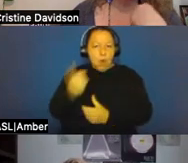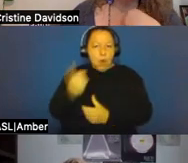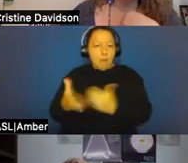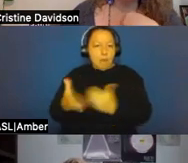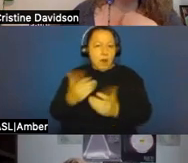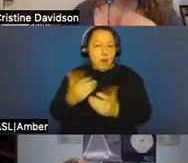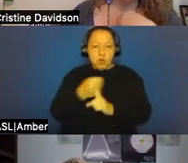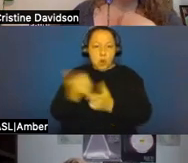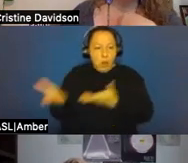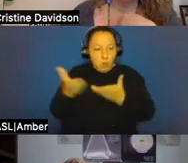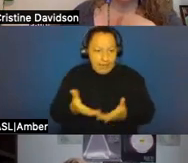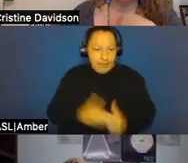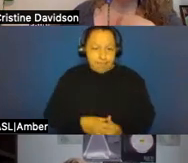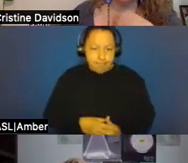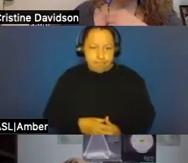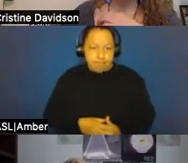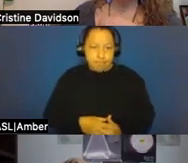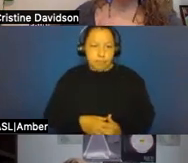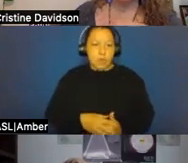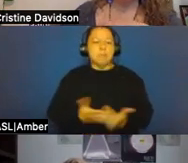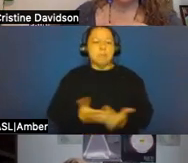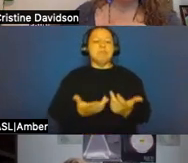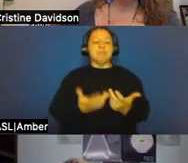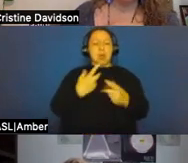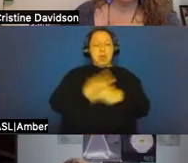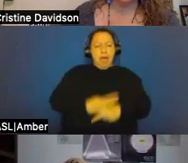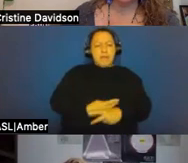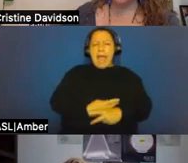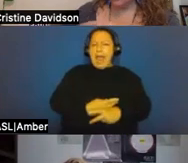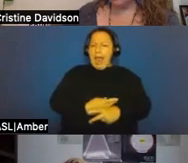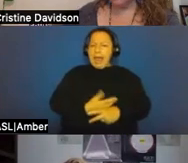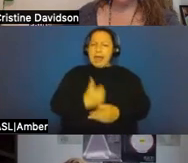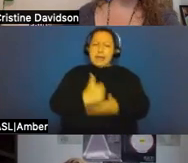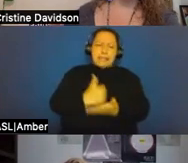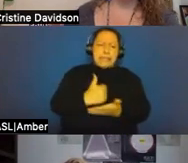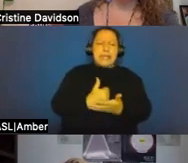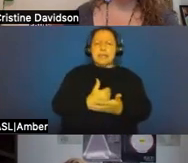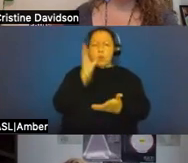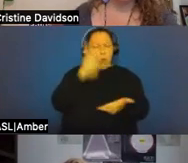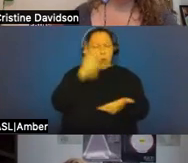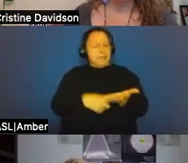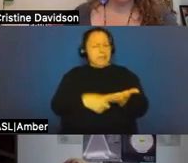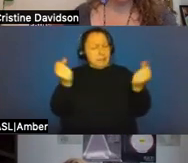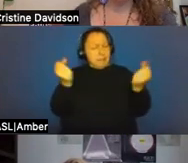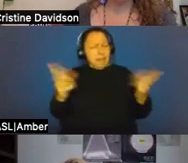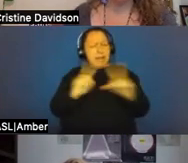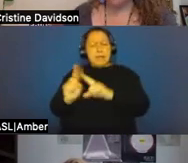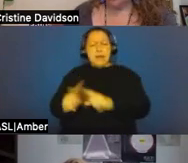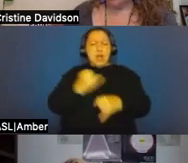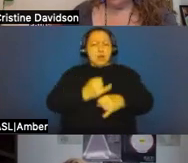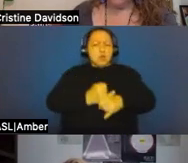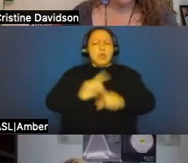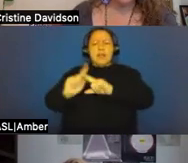Navigating the systems, right? We'll be talking throughout the month about many different institutions and systems that a survivor may